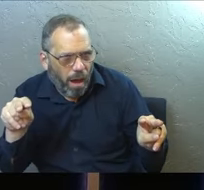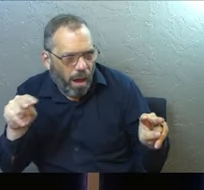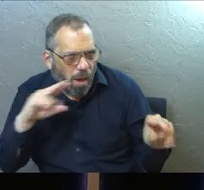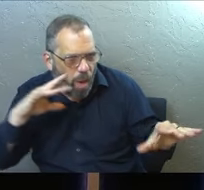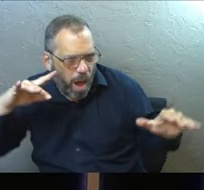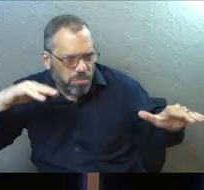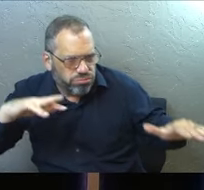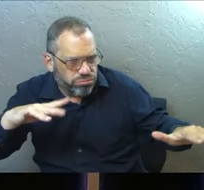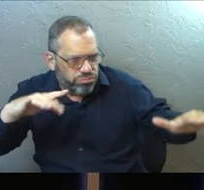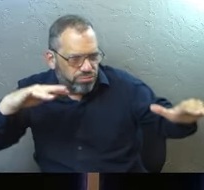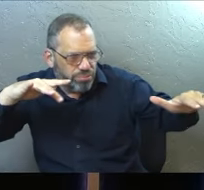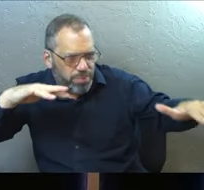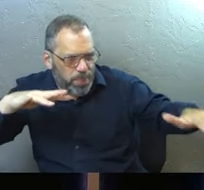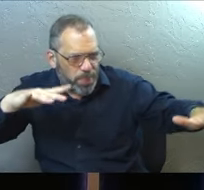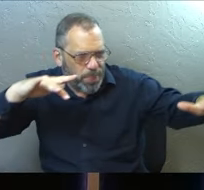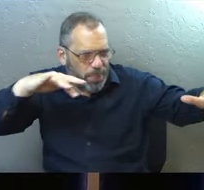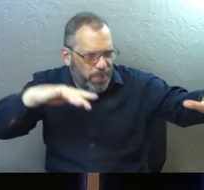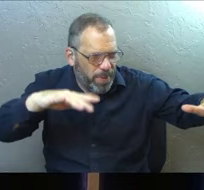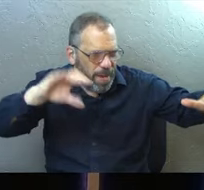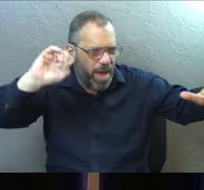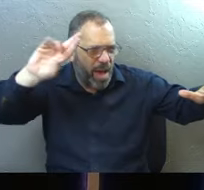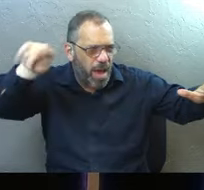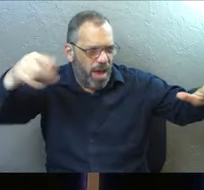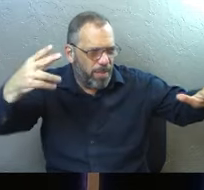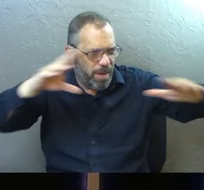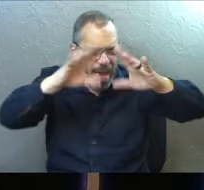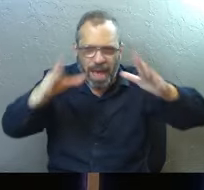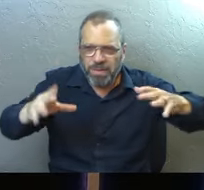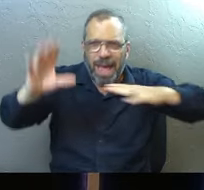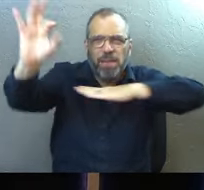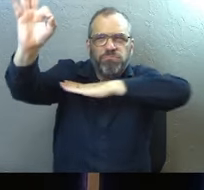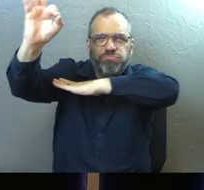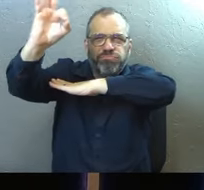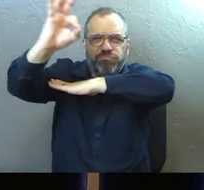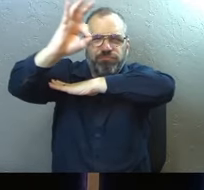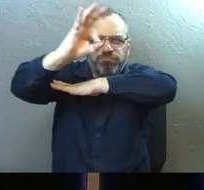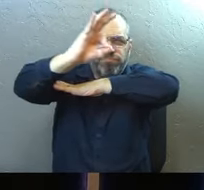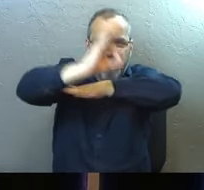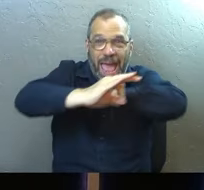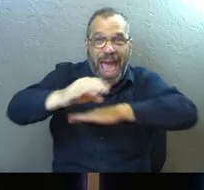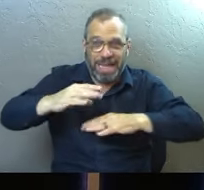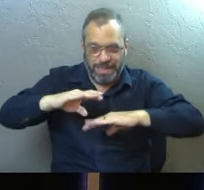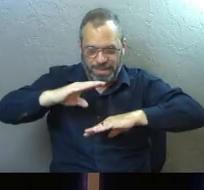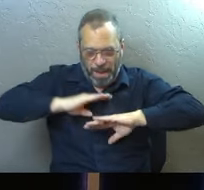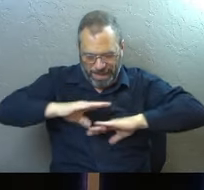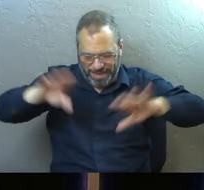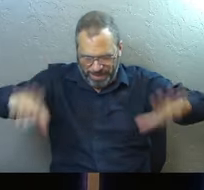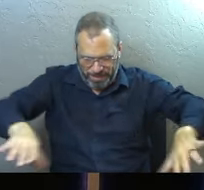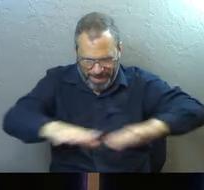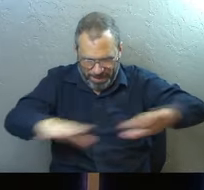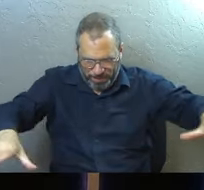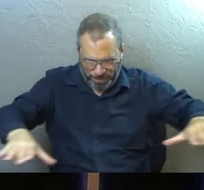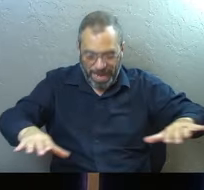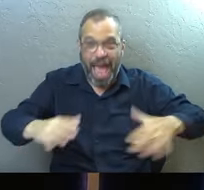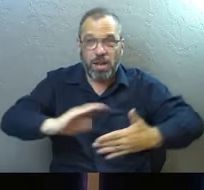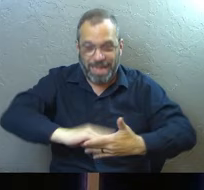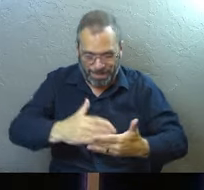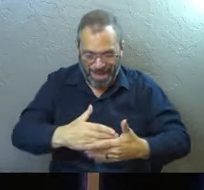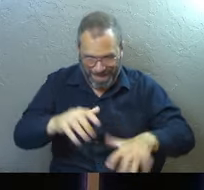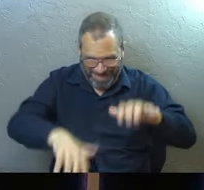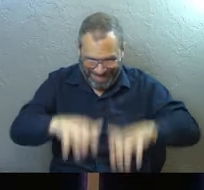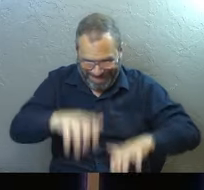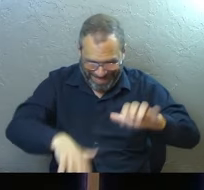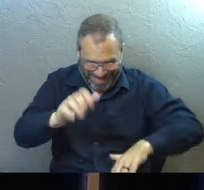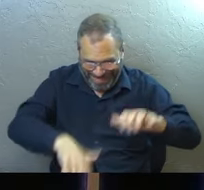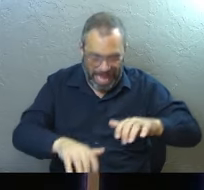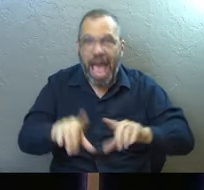the water and then the harbor bridge and the opera house, like right there, and it's sunset. And like she lays down on these blankets and we sit there and she opens up her laptop and